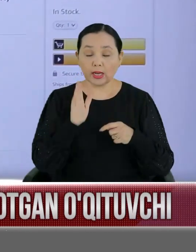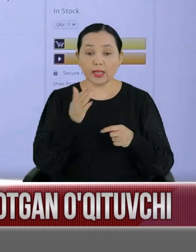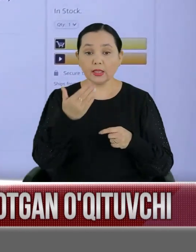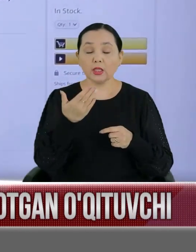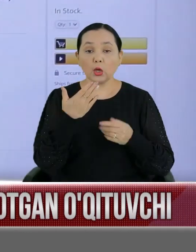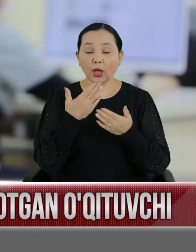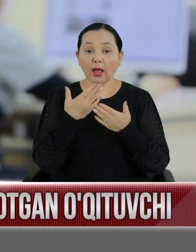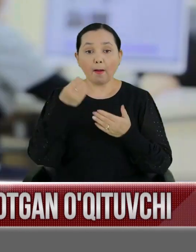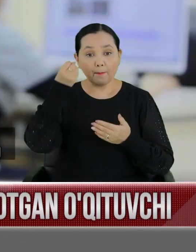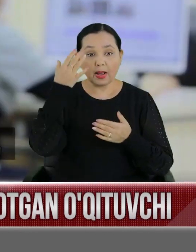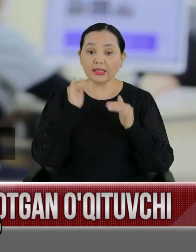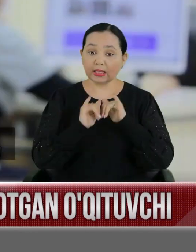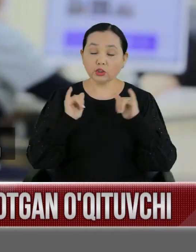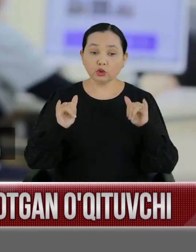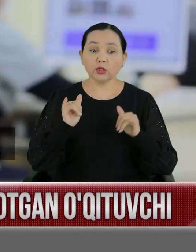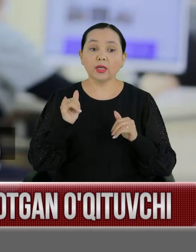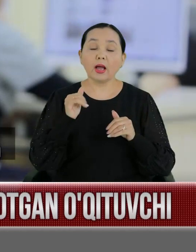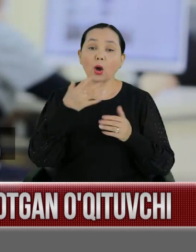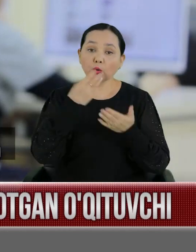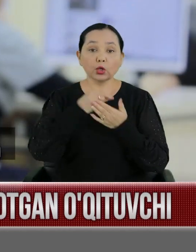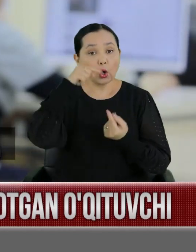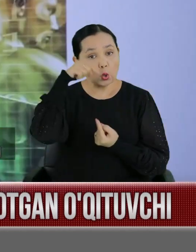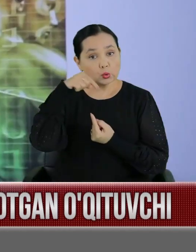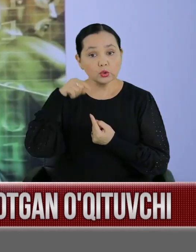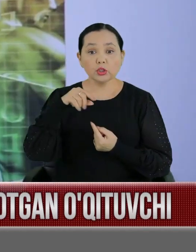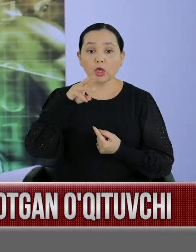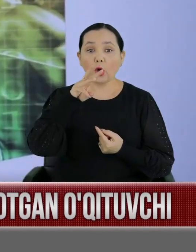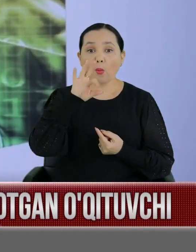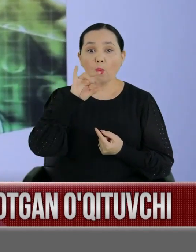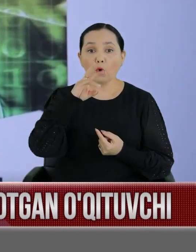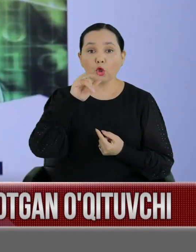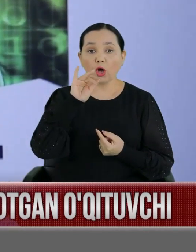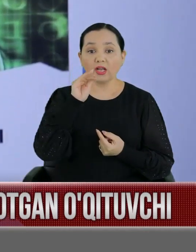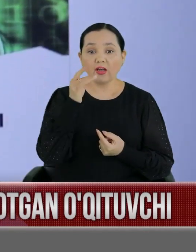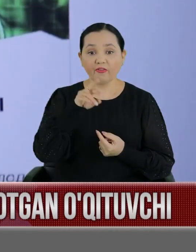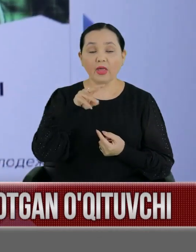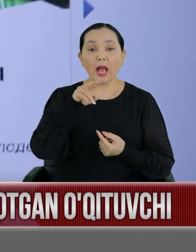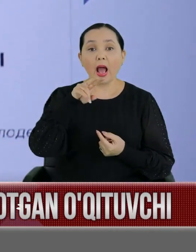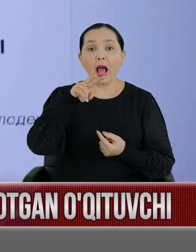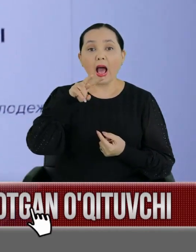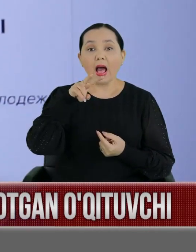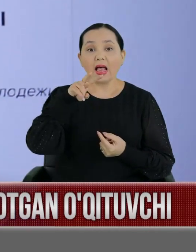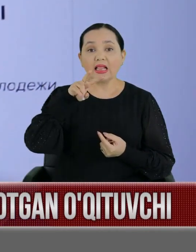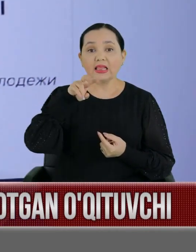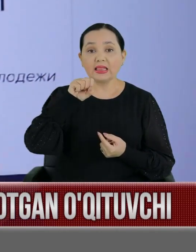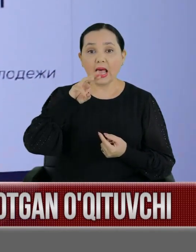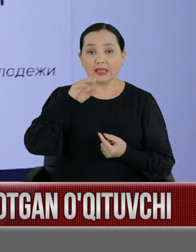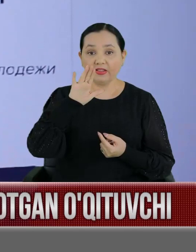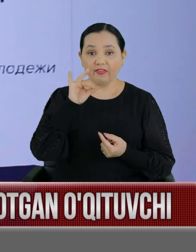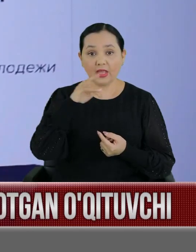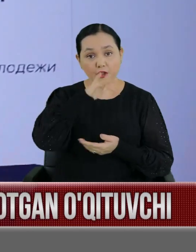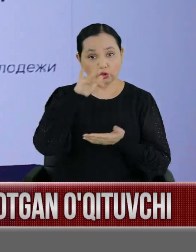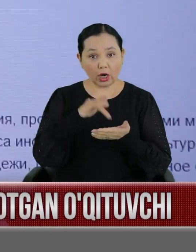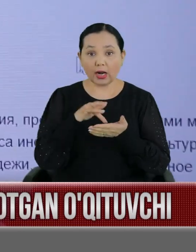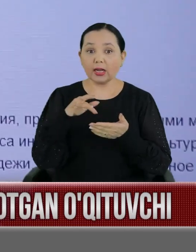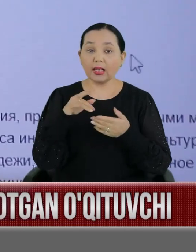yoshlar axborot madaniyatini shakllantirishning o'ziga xususiyatlari mavzusidagi monografiya Latviyaning Riga shahridagi noshirlik kompaniyasi bilan monografiyani